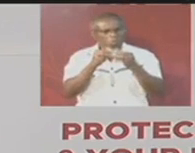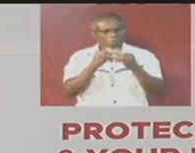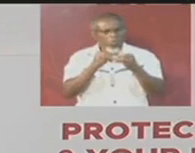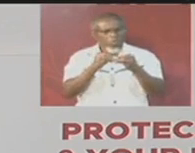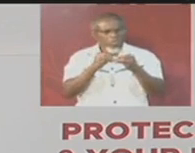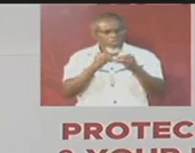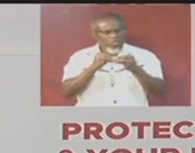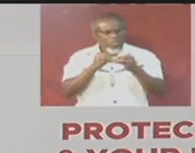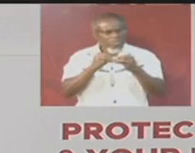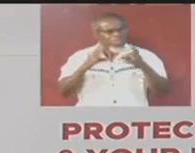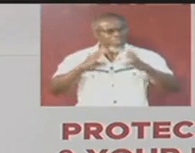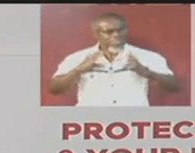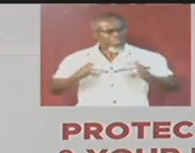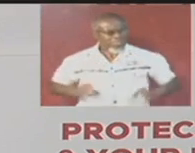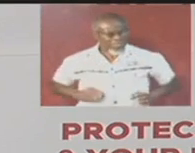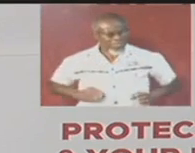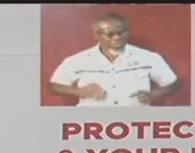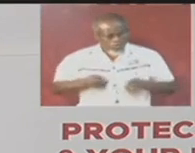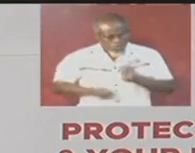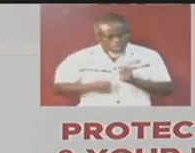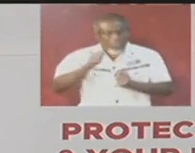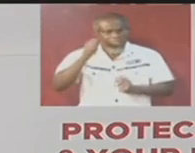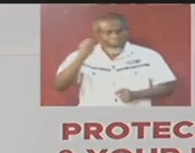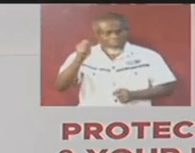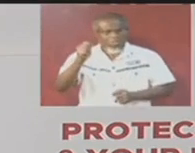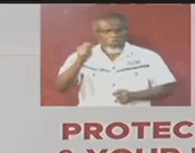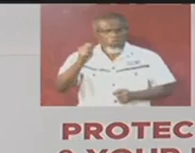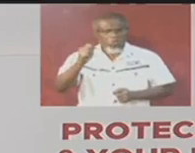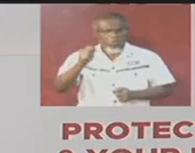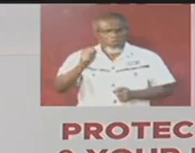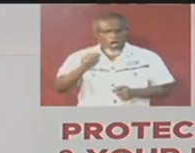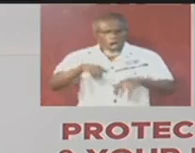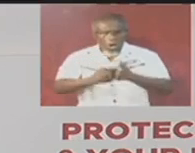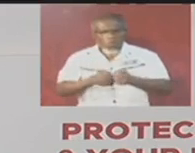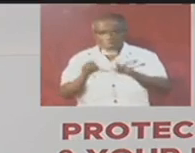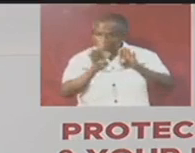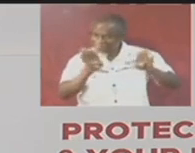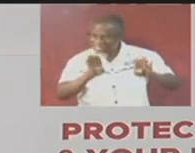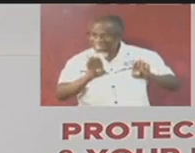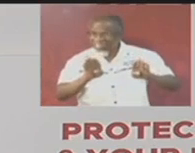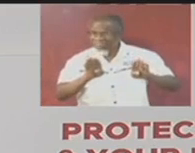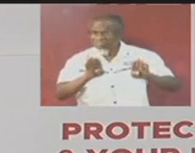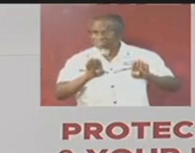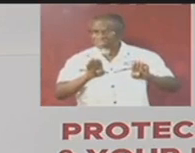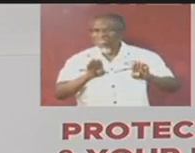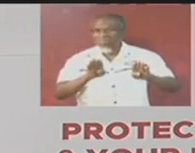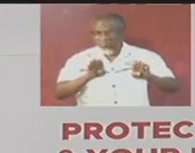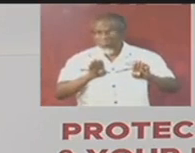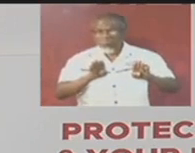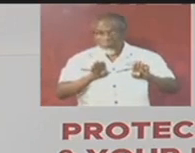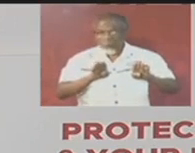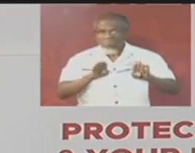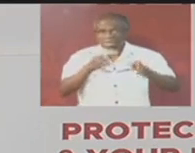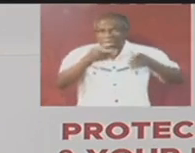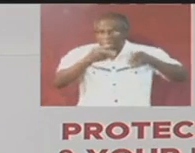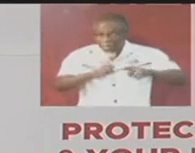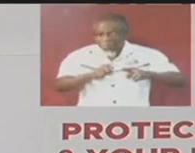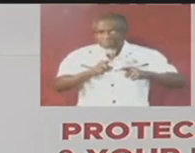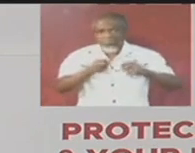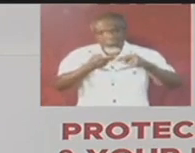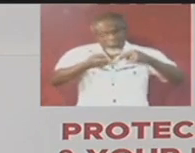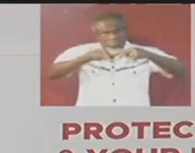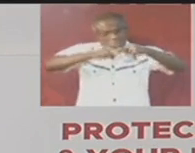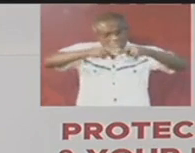Tobago. We keep pushing this narrative that we ought to blame others for our